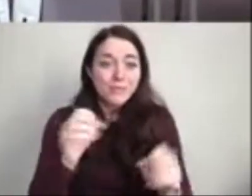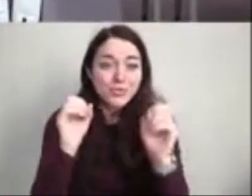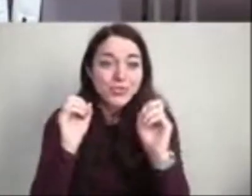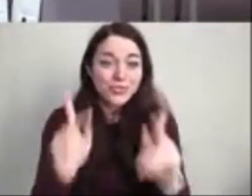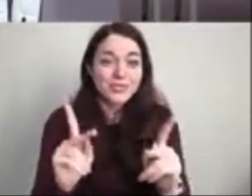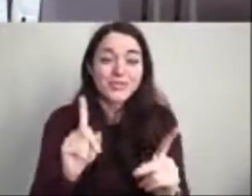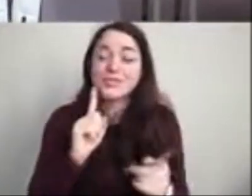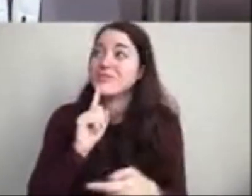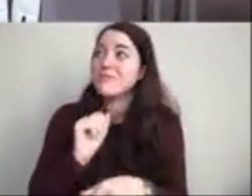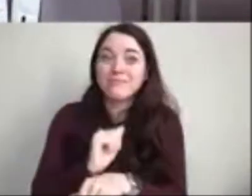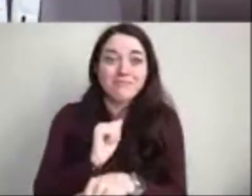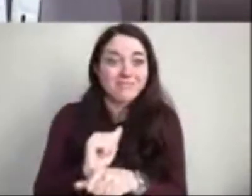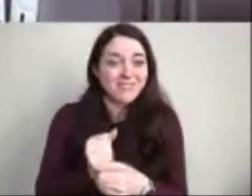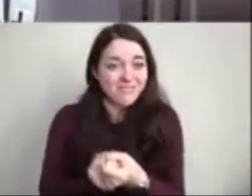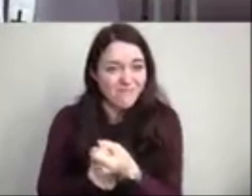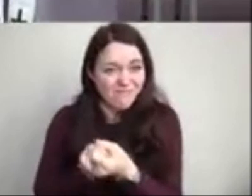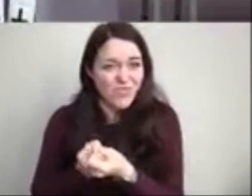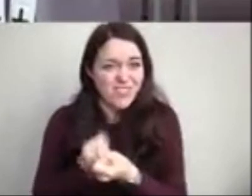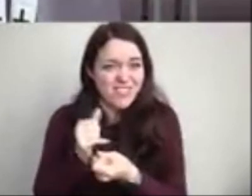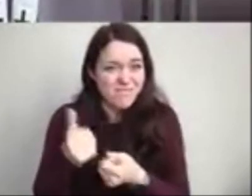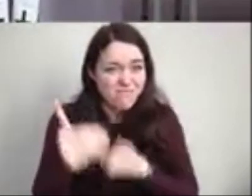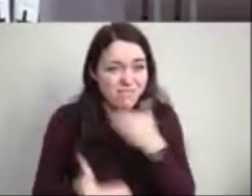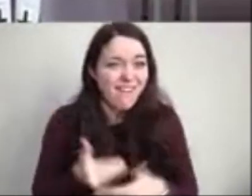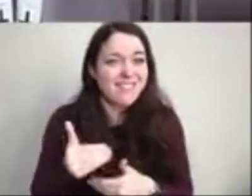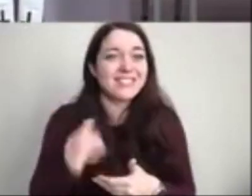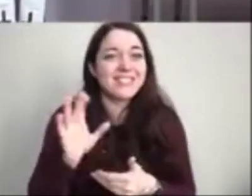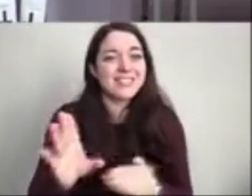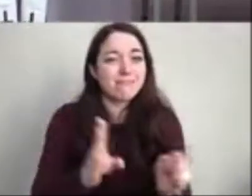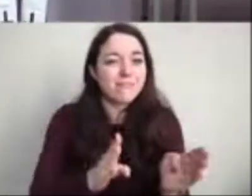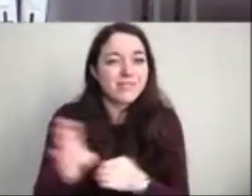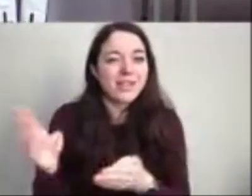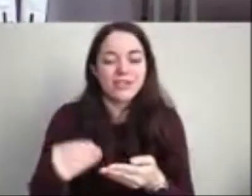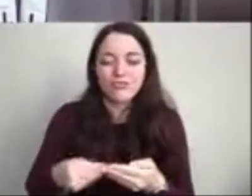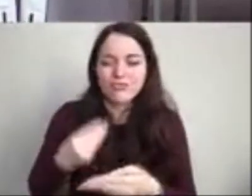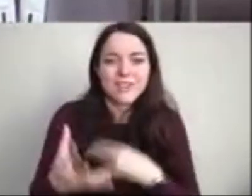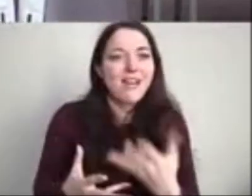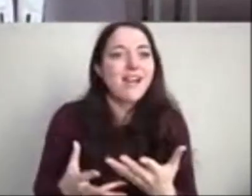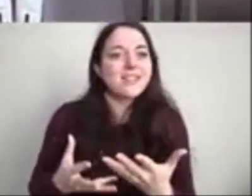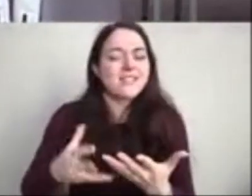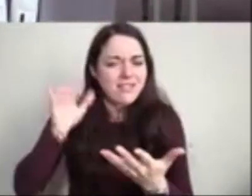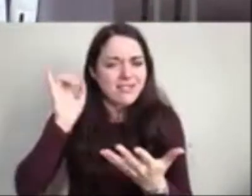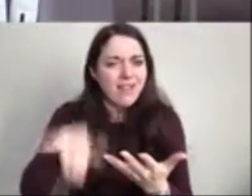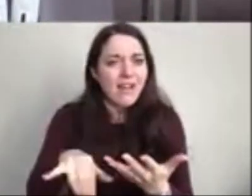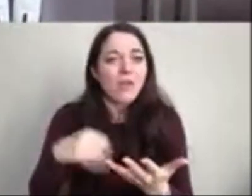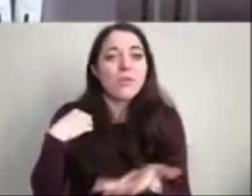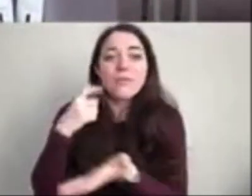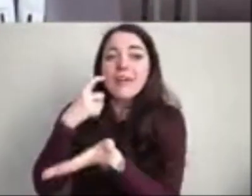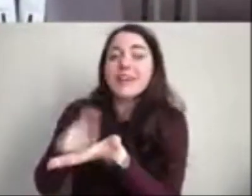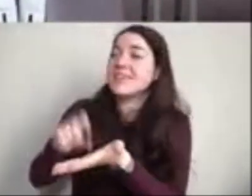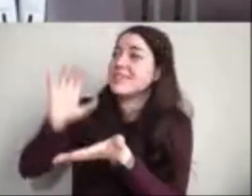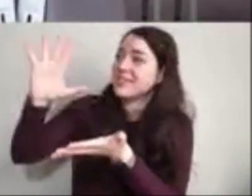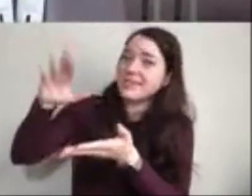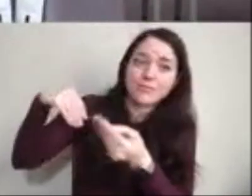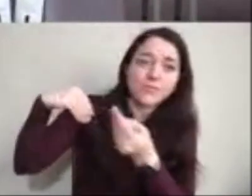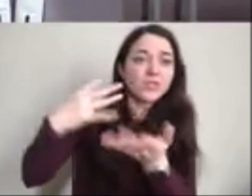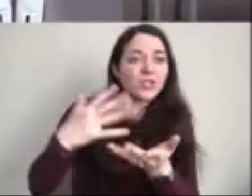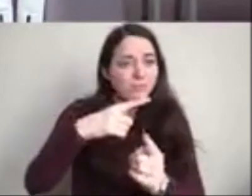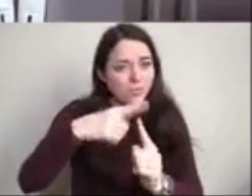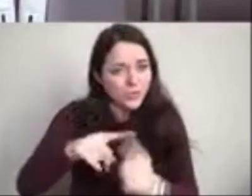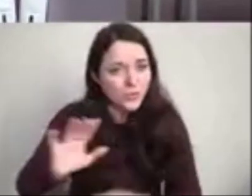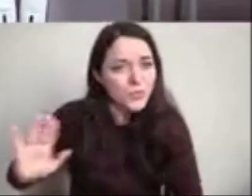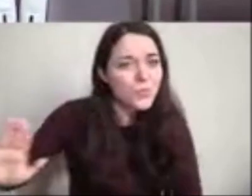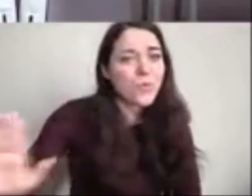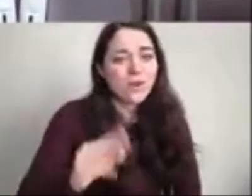that love. We come to a time where we recognize God's generosity and your generosity as a community. We thank